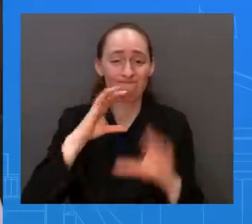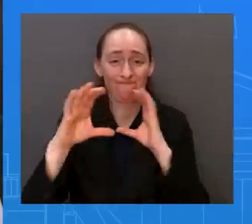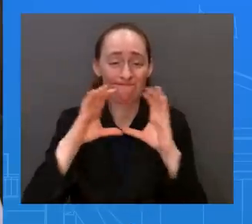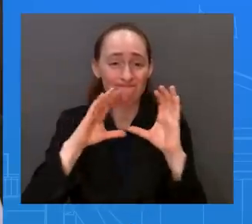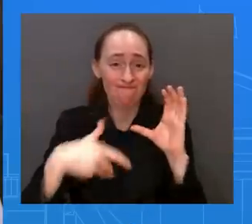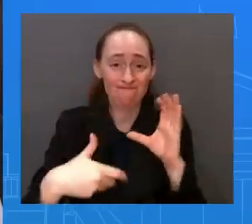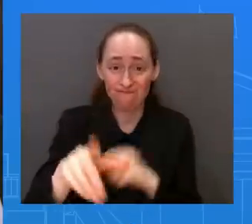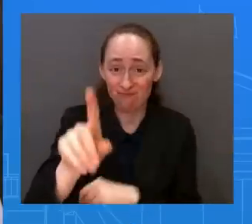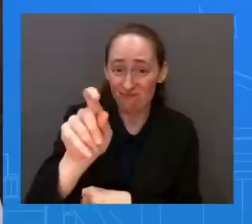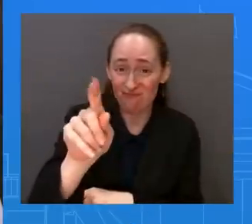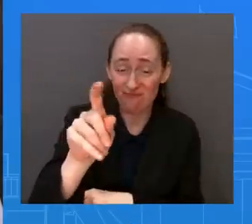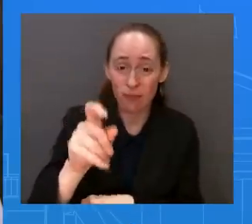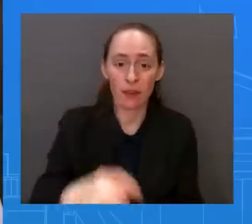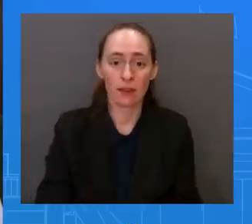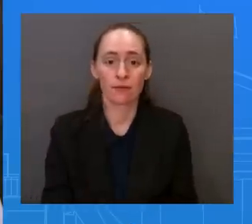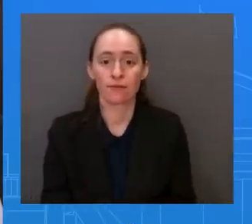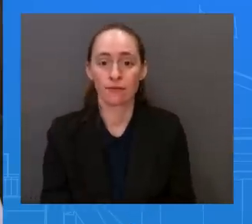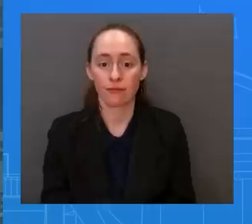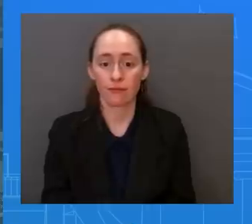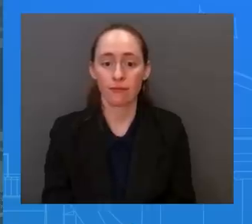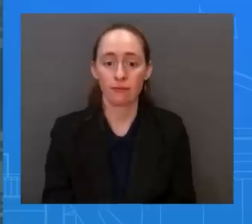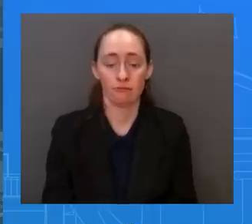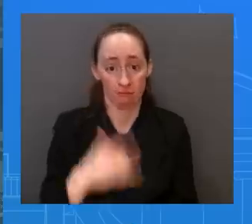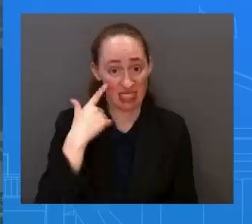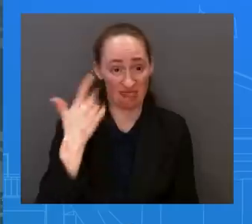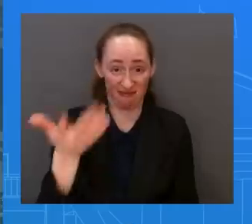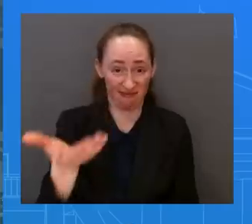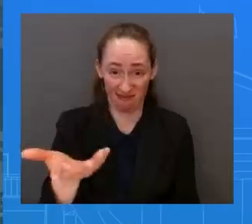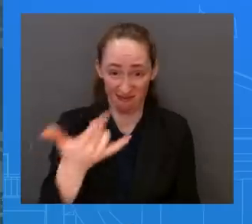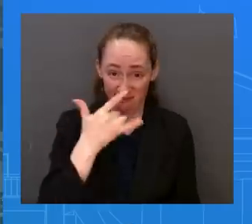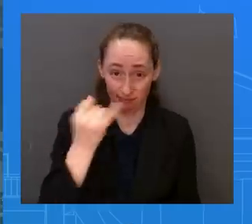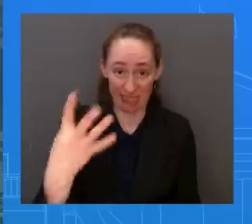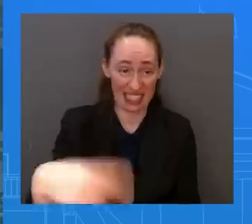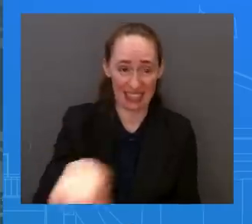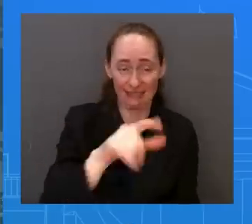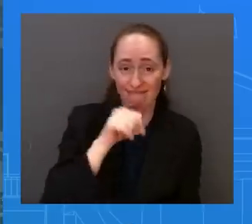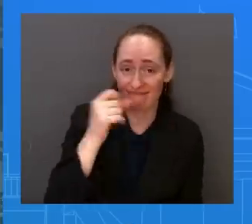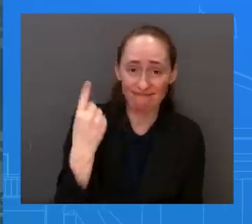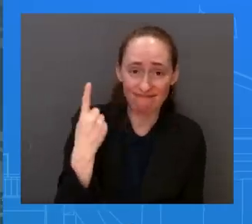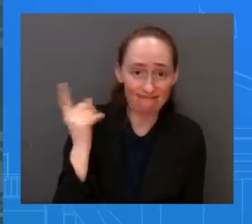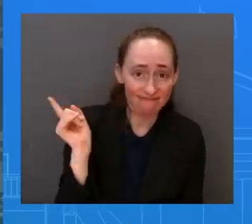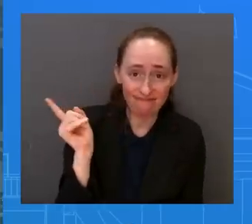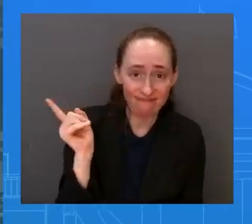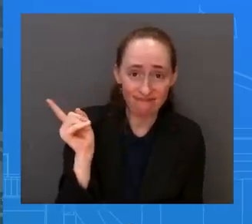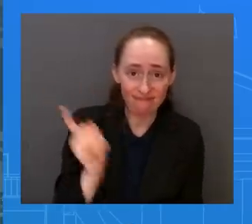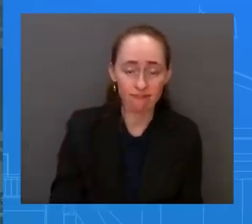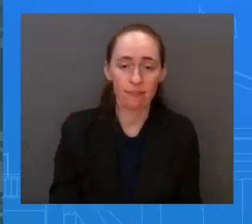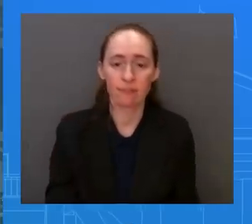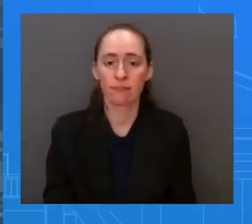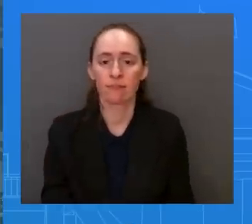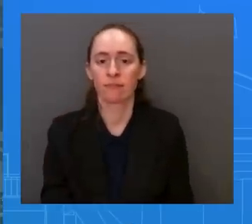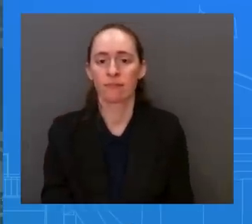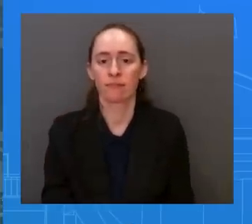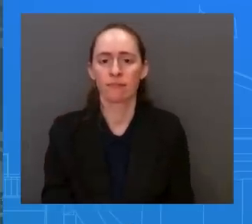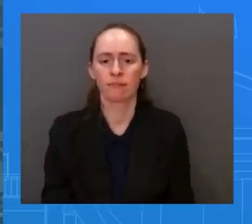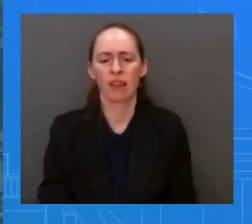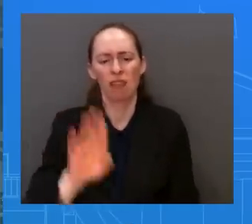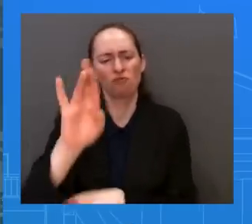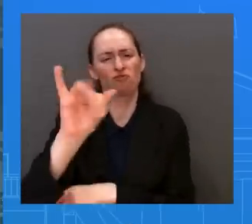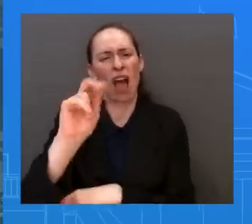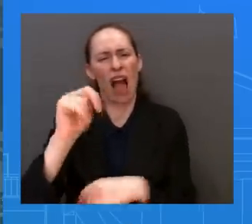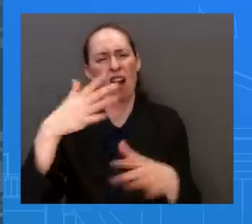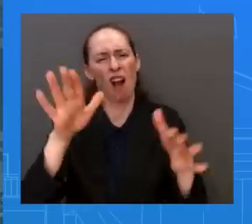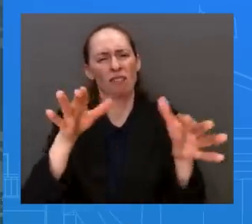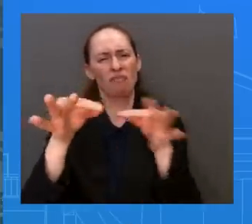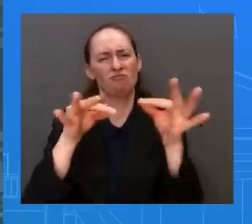isn't translating. So I'll say this, Michael, and Brian spoke to this, right? I think he got this question every which way from